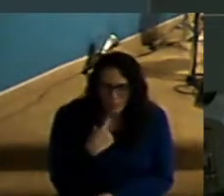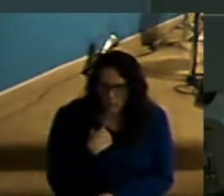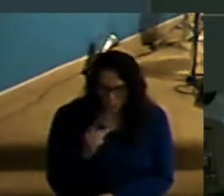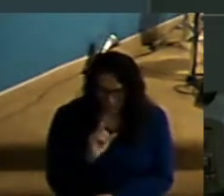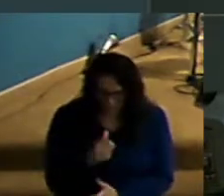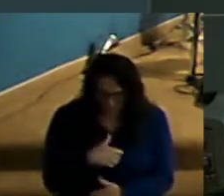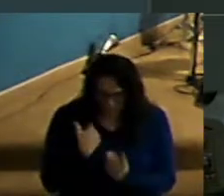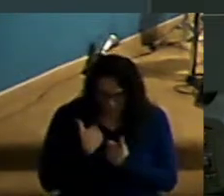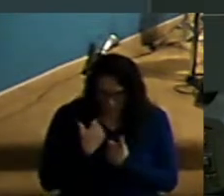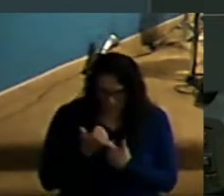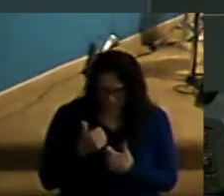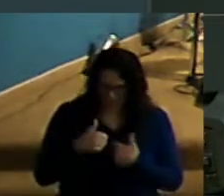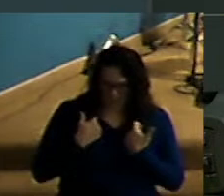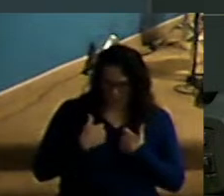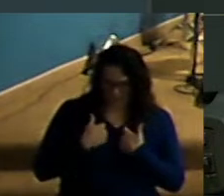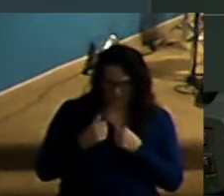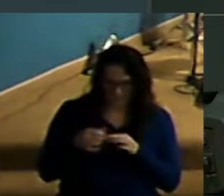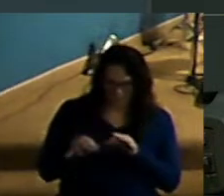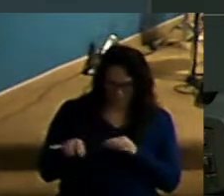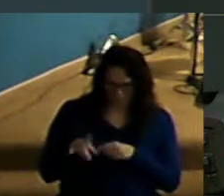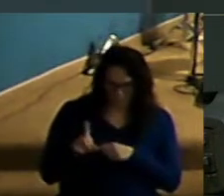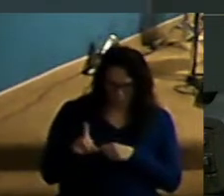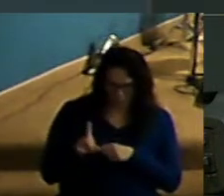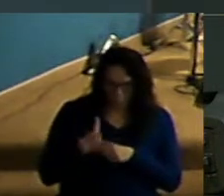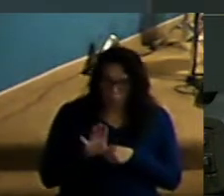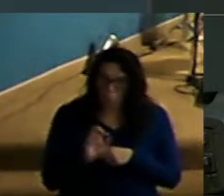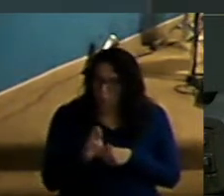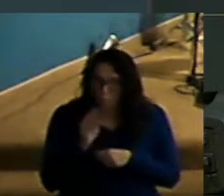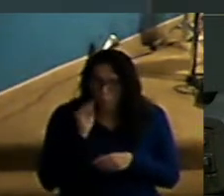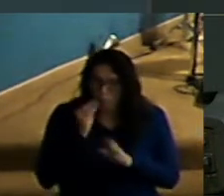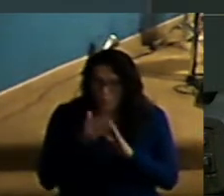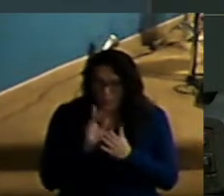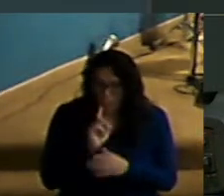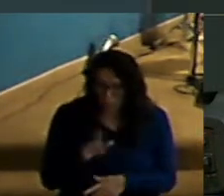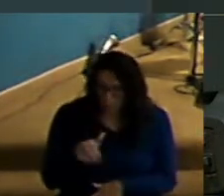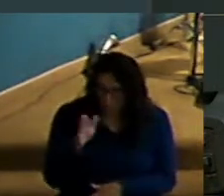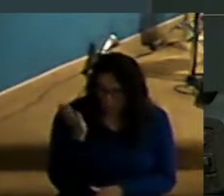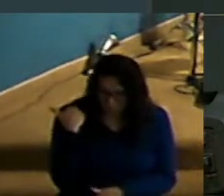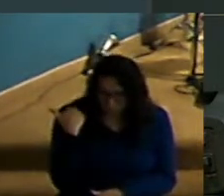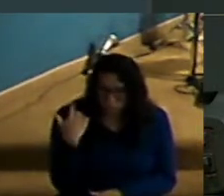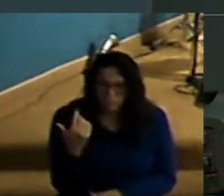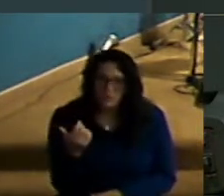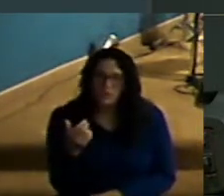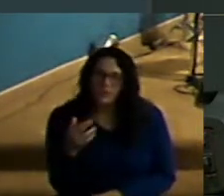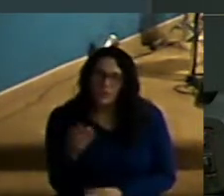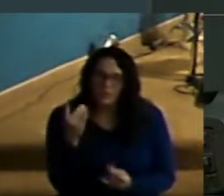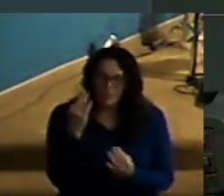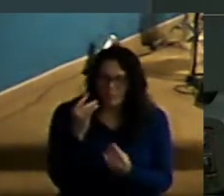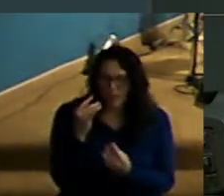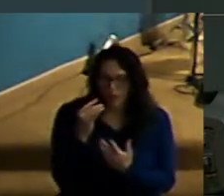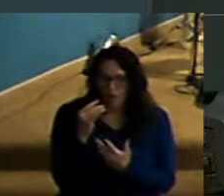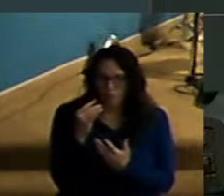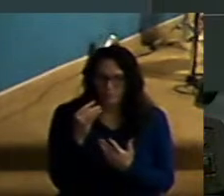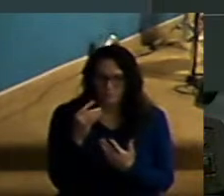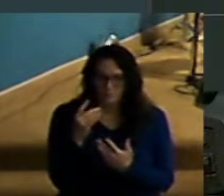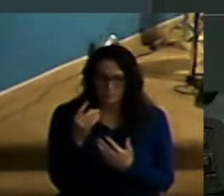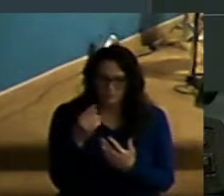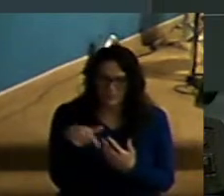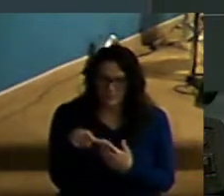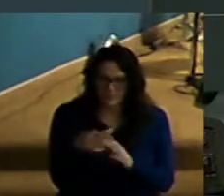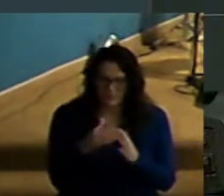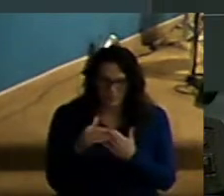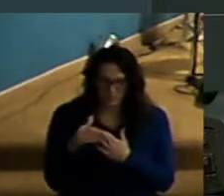you know, what's on your address, or your hometown where you grew up. And I just want you to think about where we're going to share these communities.